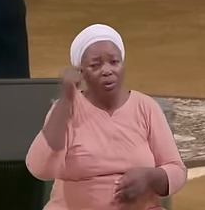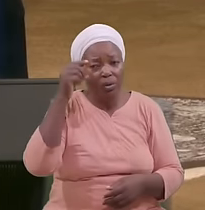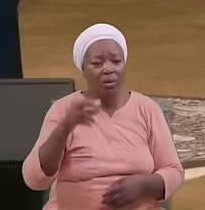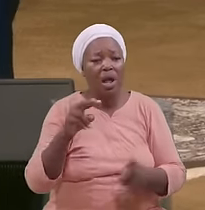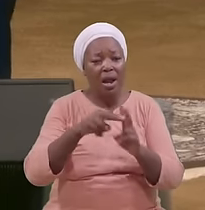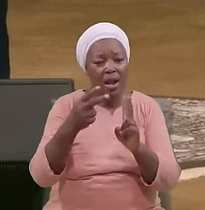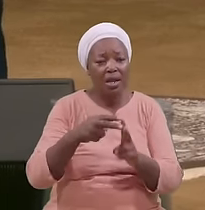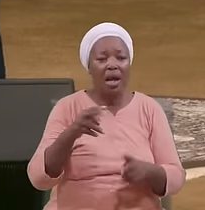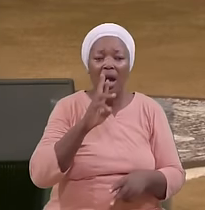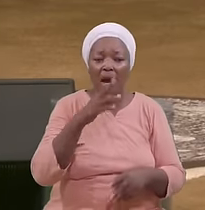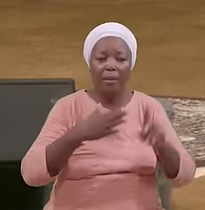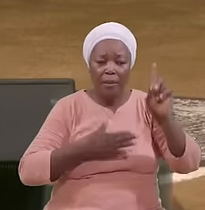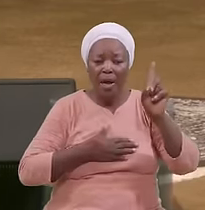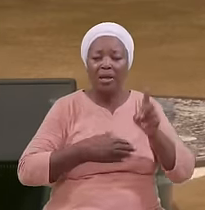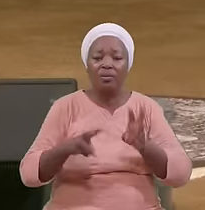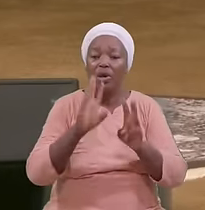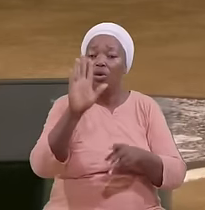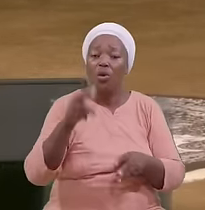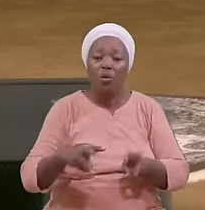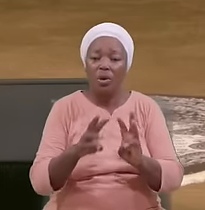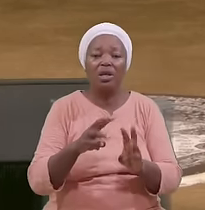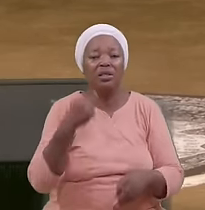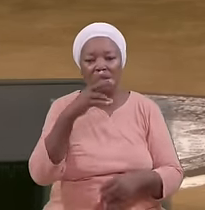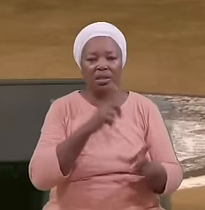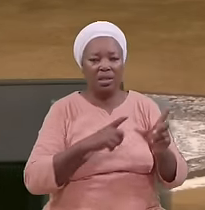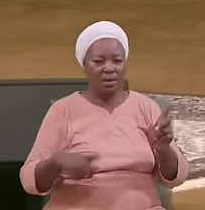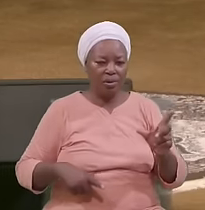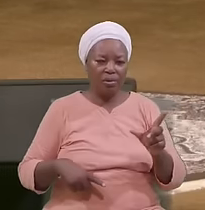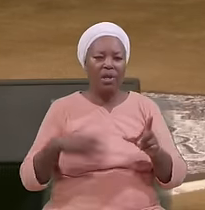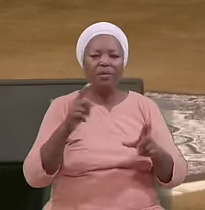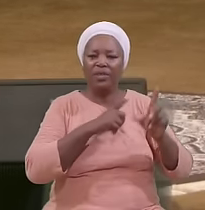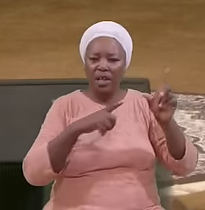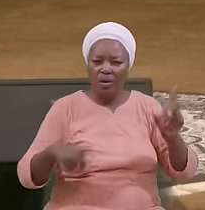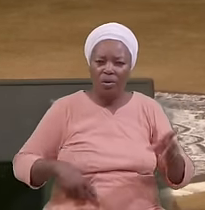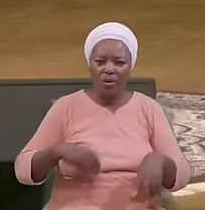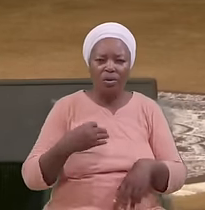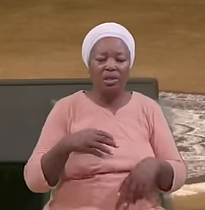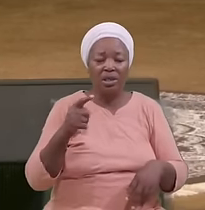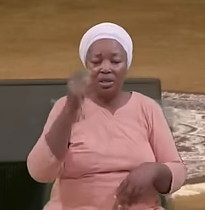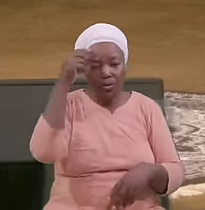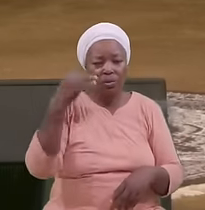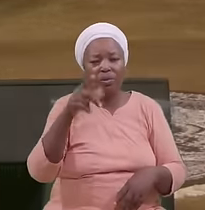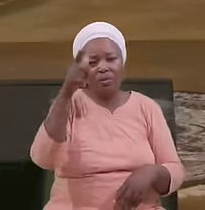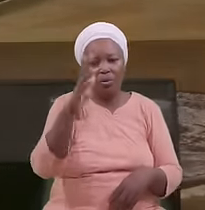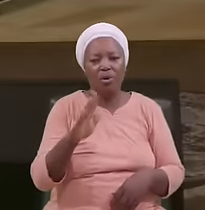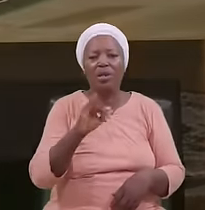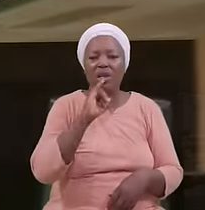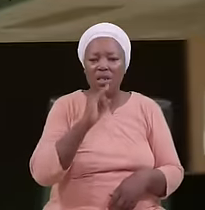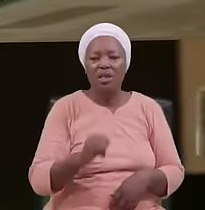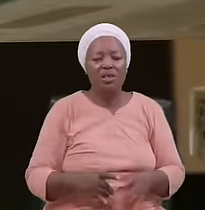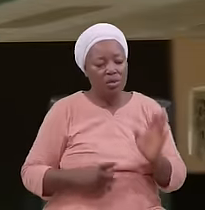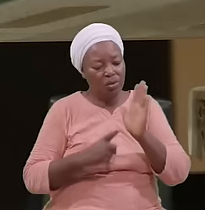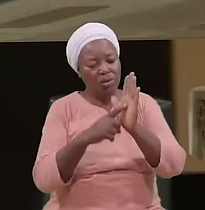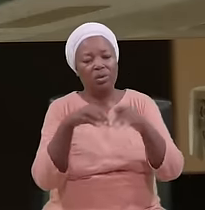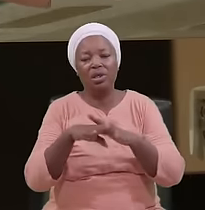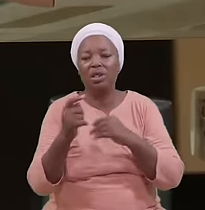my ways, says the Lord. The thought of God is revealed in the word of